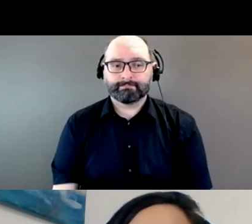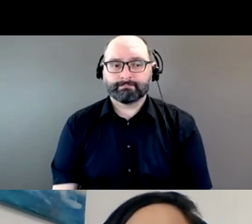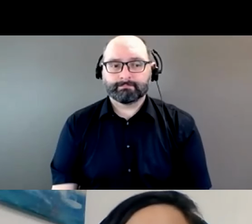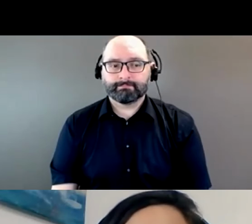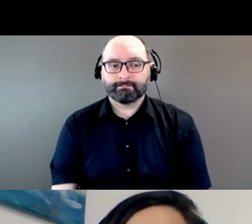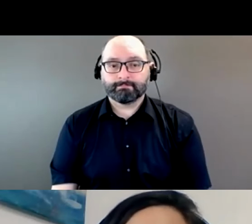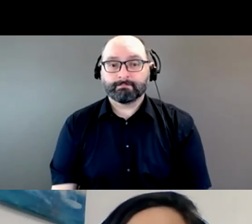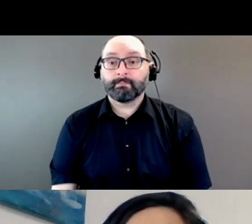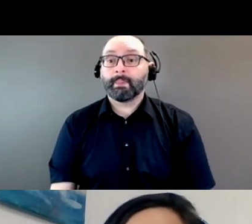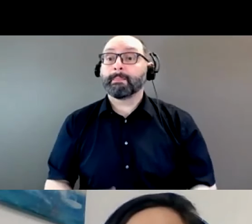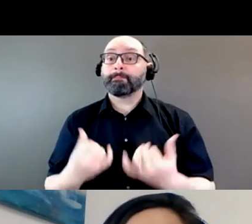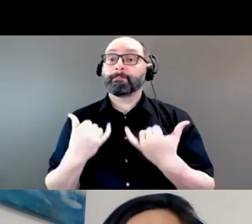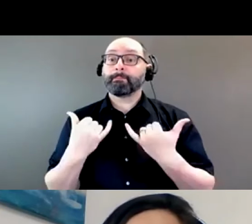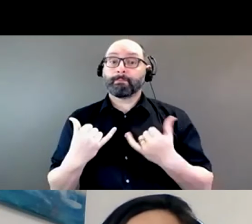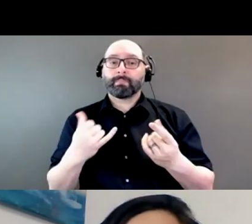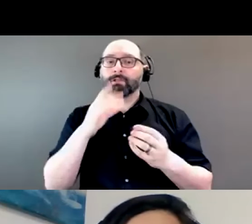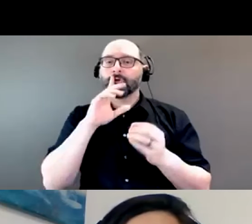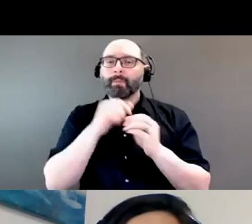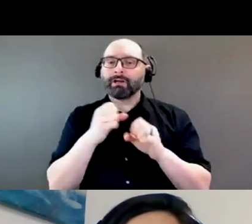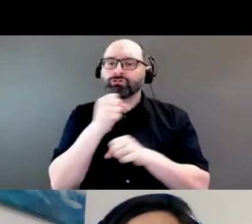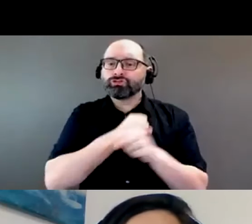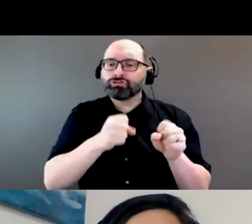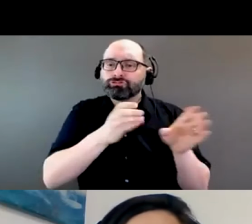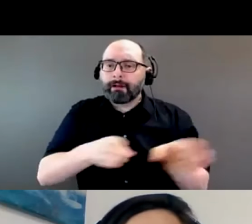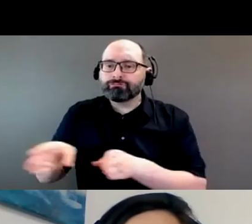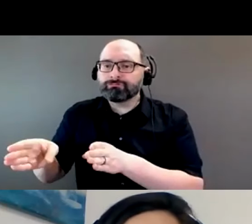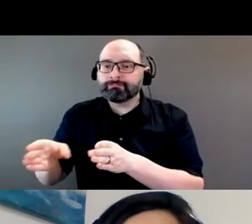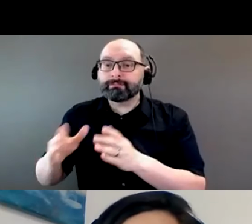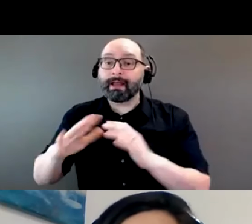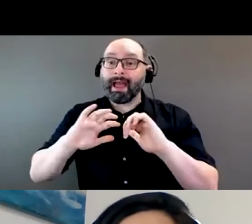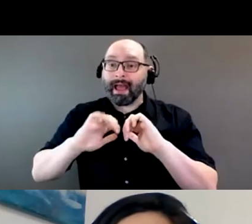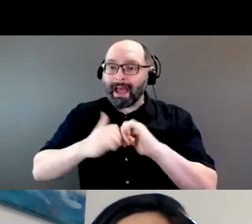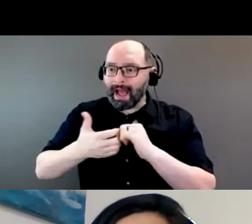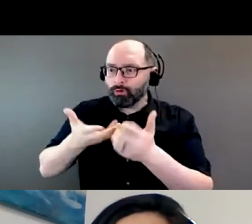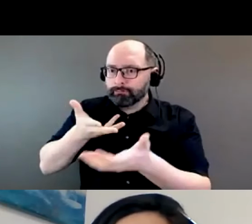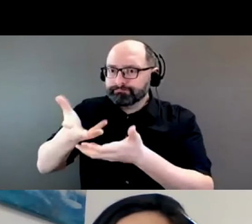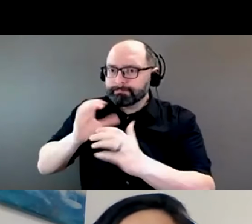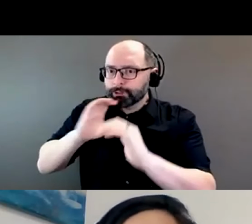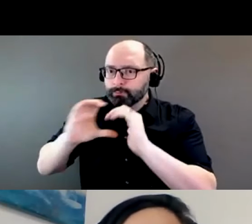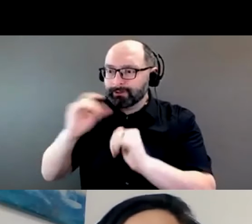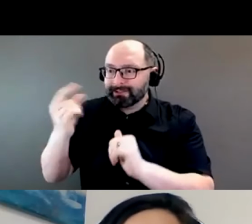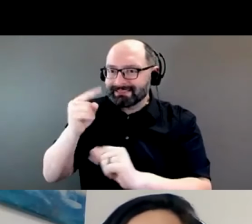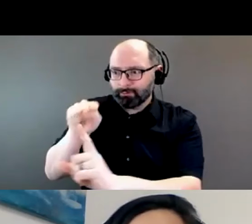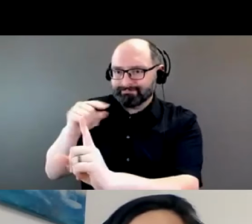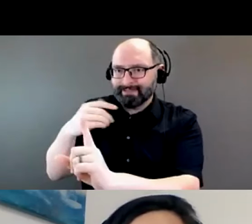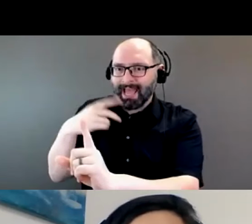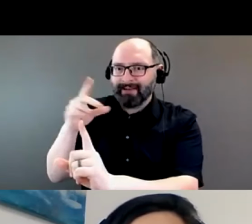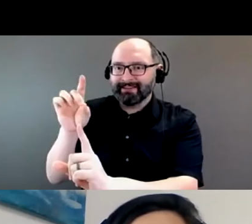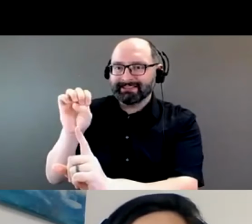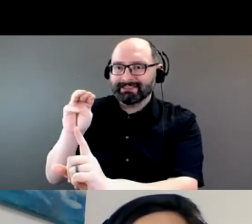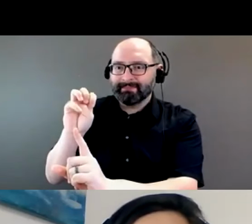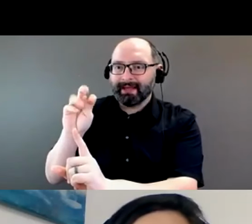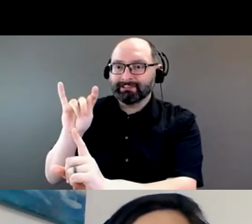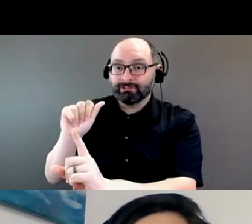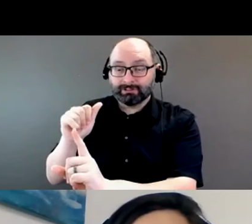So I'd like to talk to you all about strategies that you can use when communicating with somebody who has dementia, as it's likely that they have had